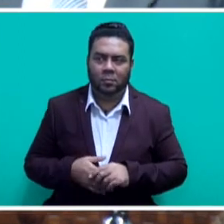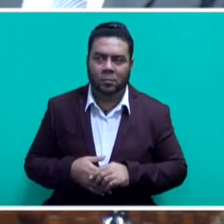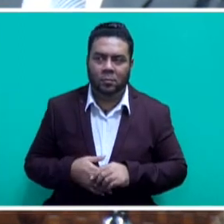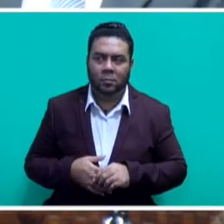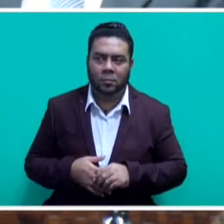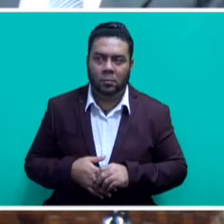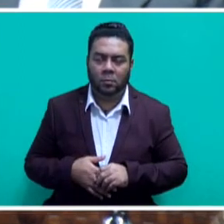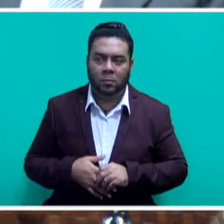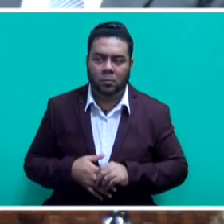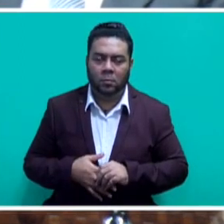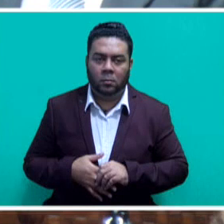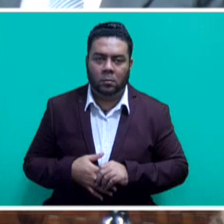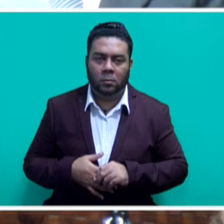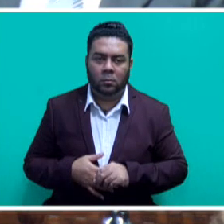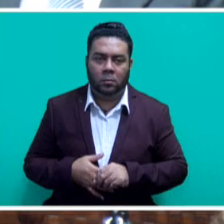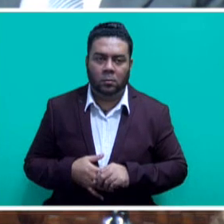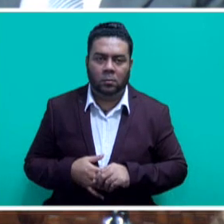Your promise, keep it.